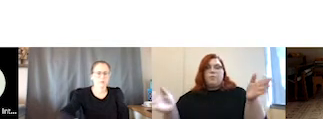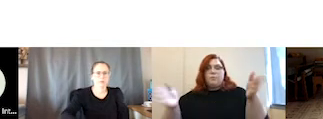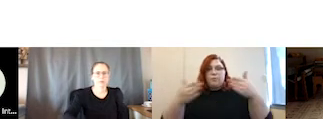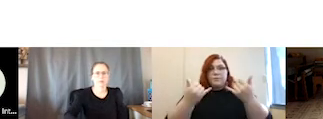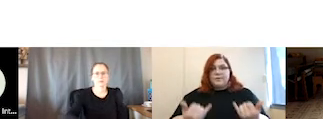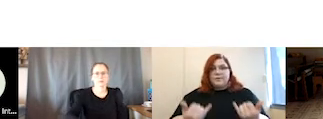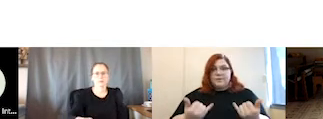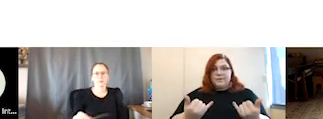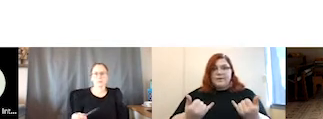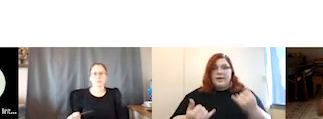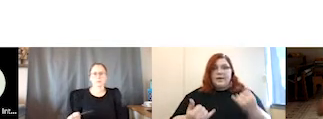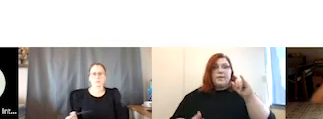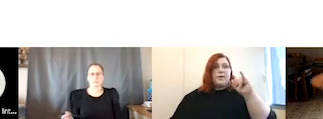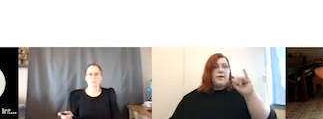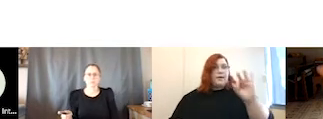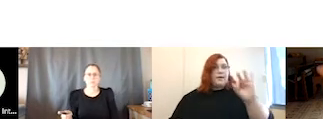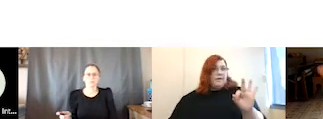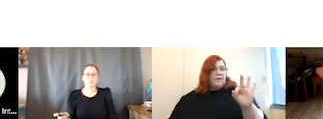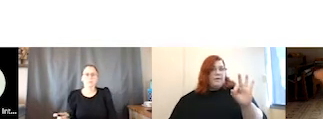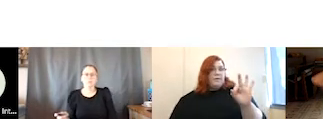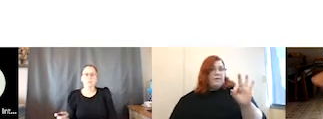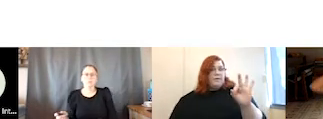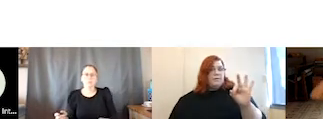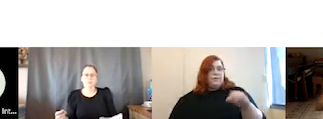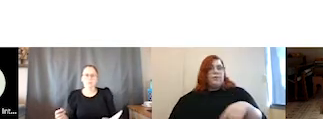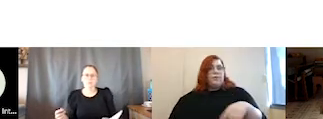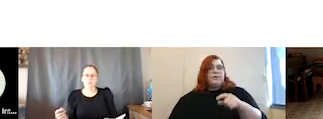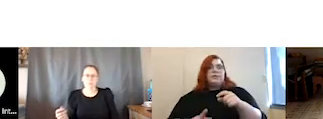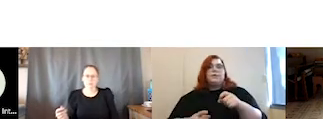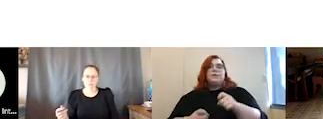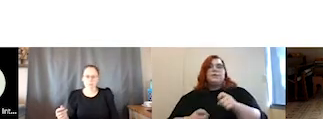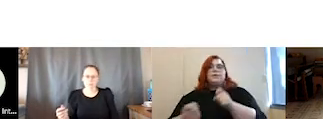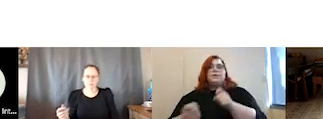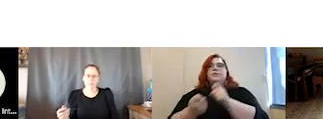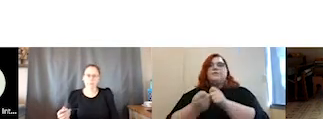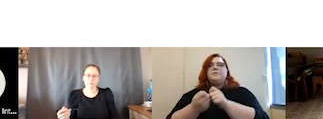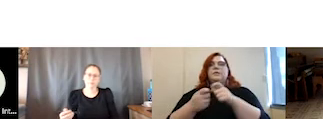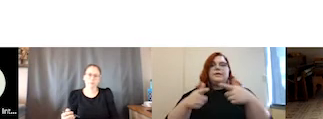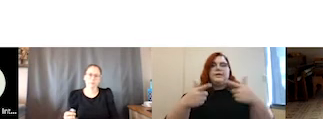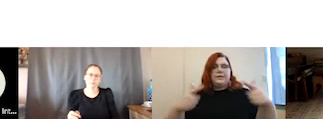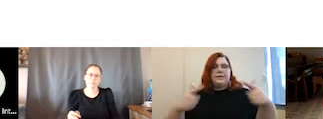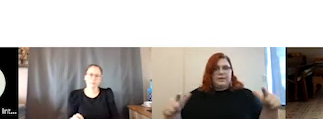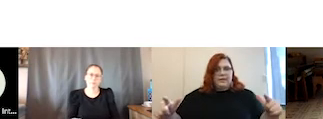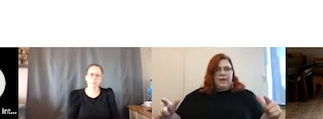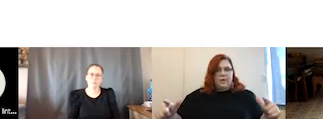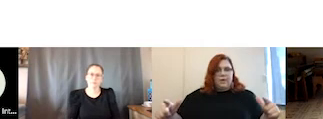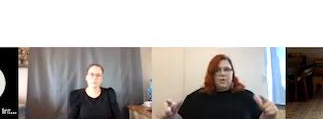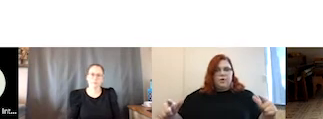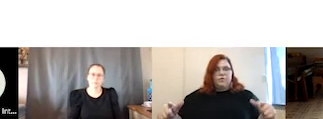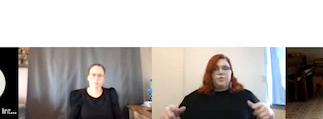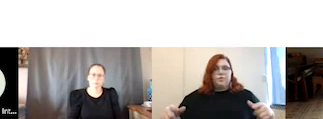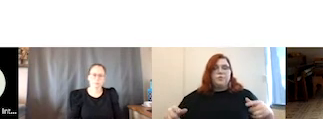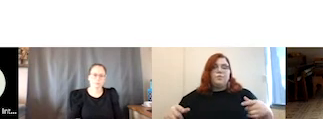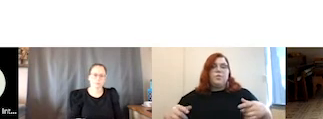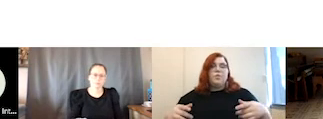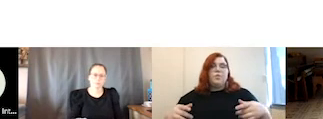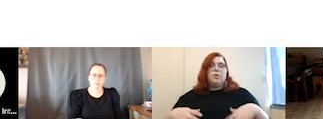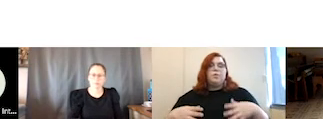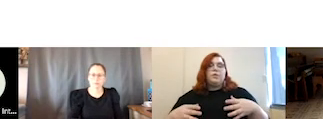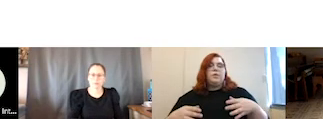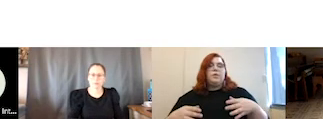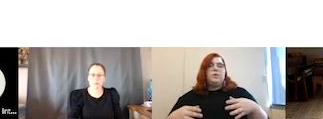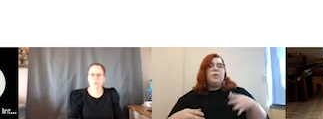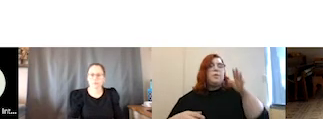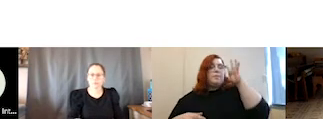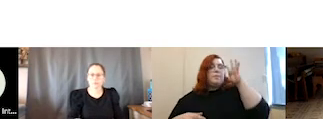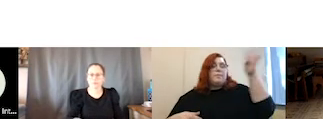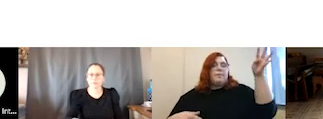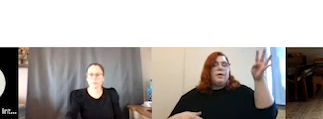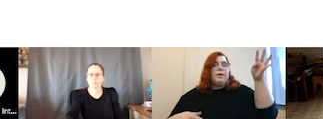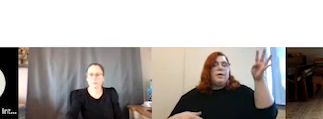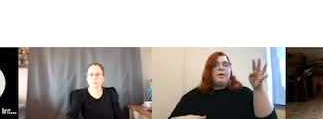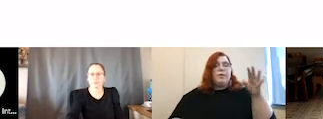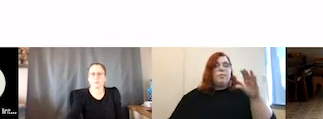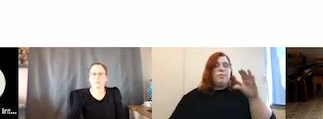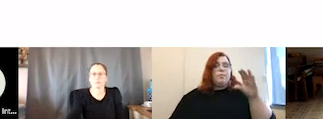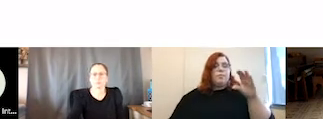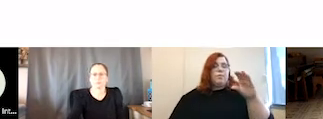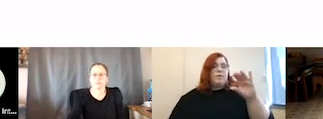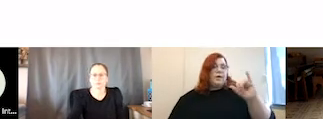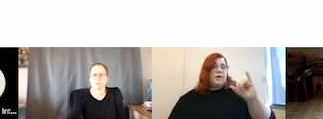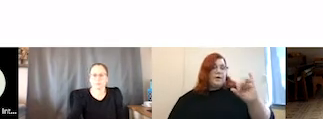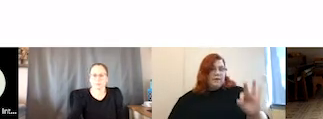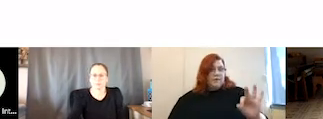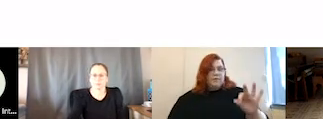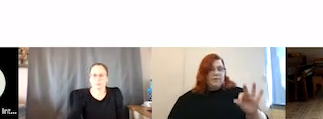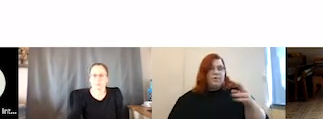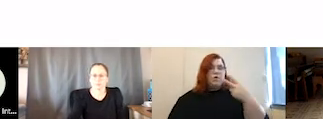specifically language-based and text-based. And when we are creating interactive fiction, it actually looks like the screen here in the